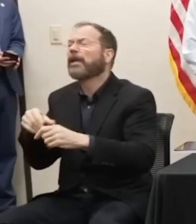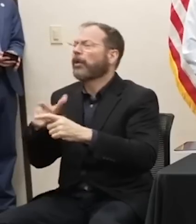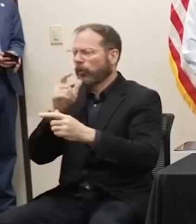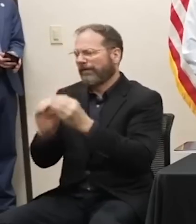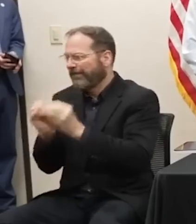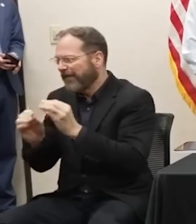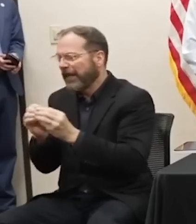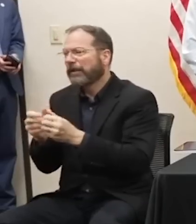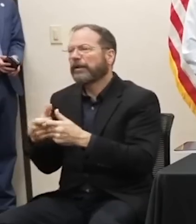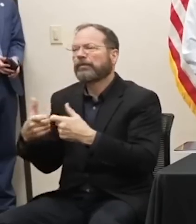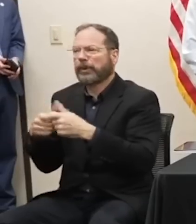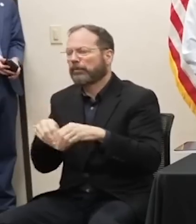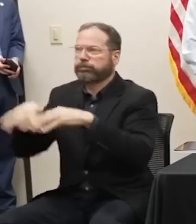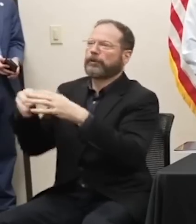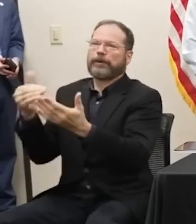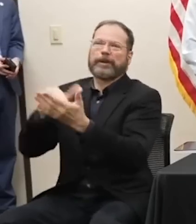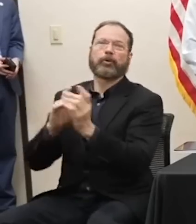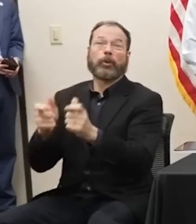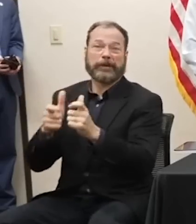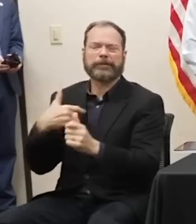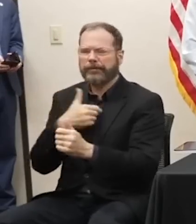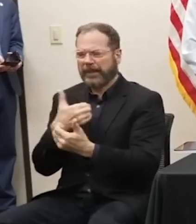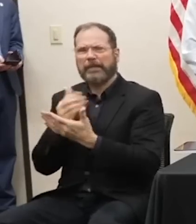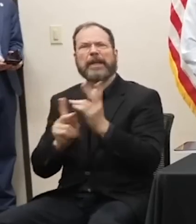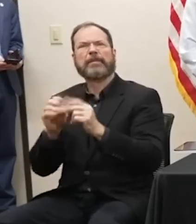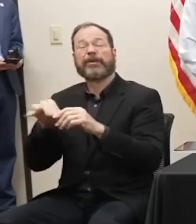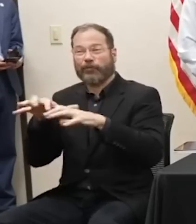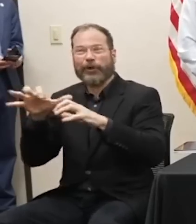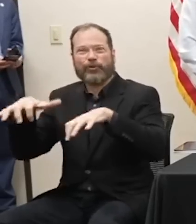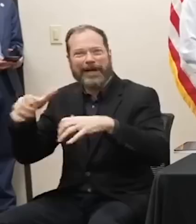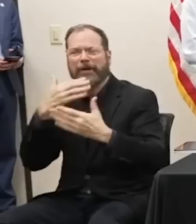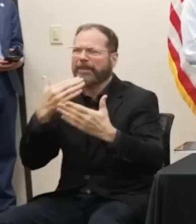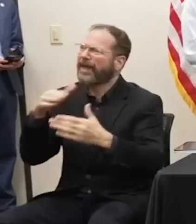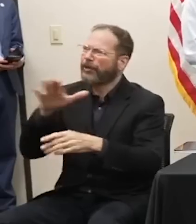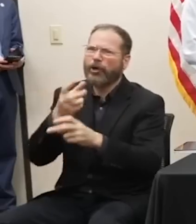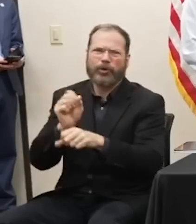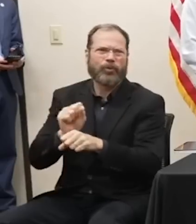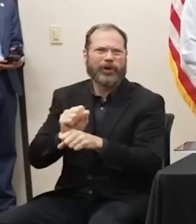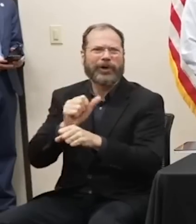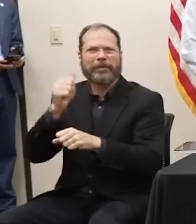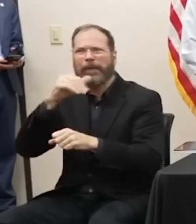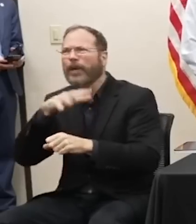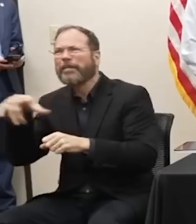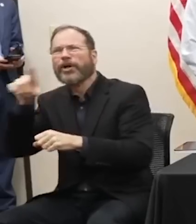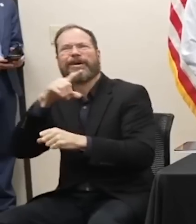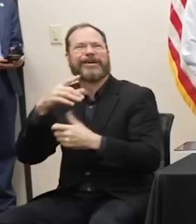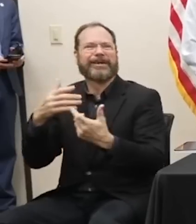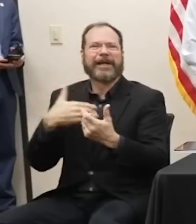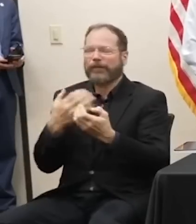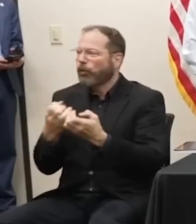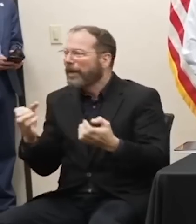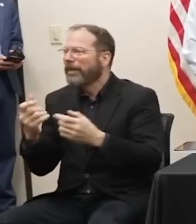restored as quickly as possible. We've got folks out in the freezing rain. Appreciate all the hard work to those men and women. They've got